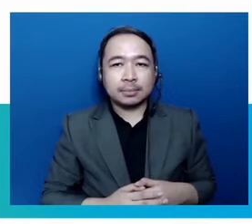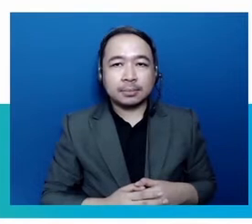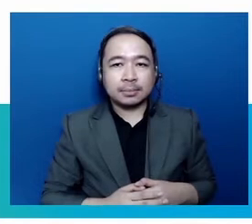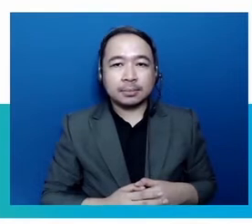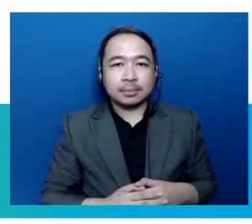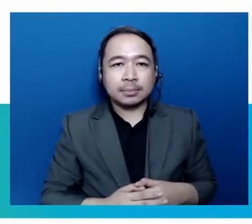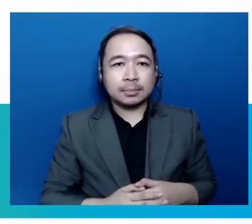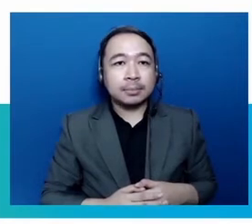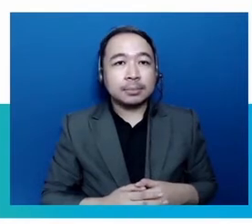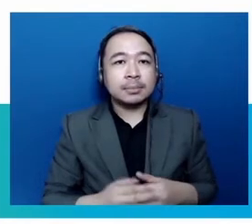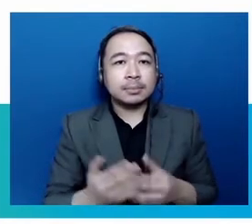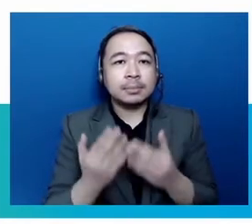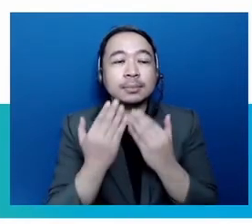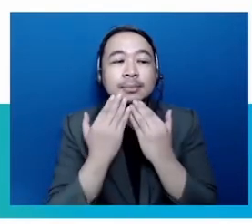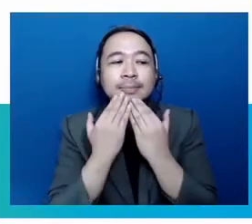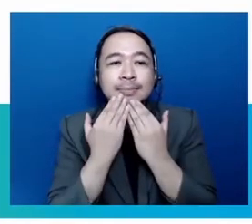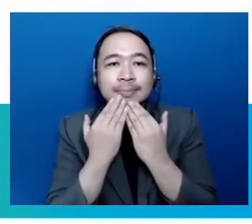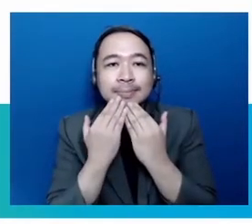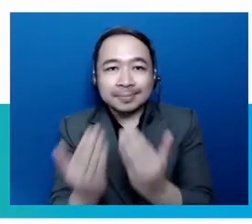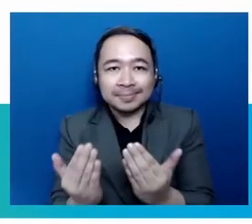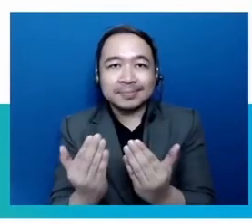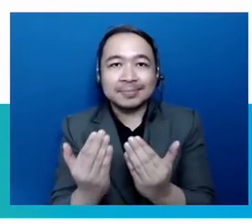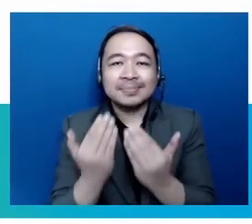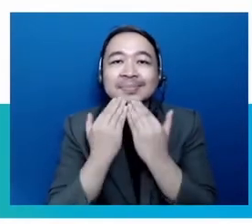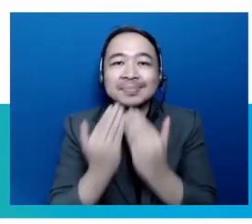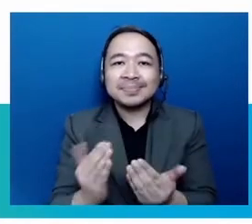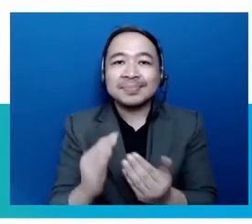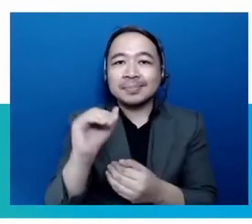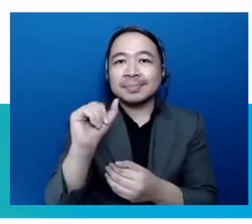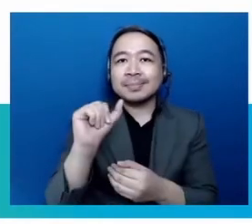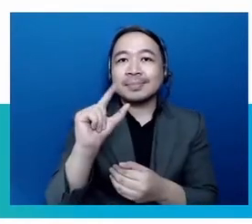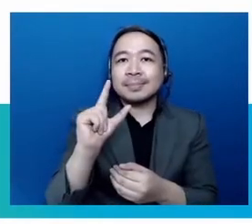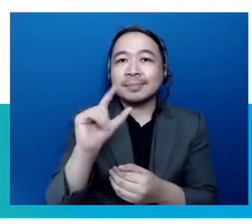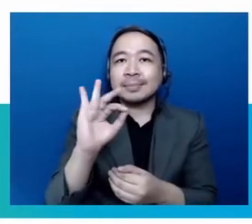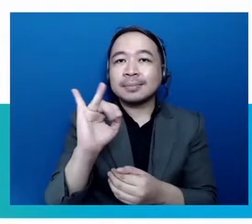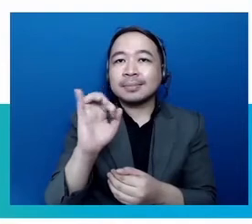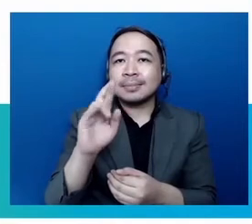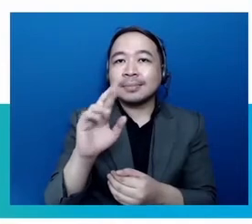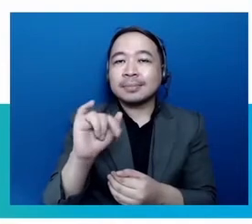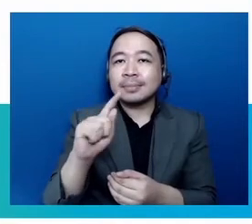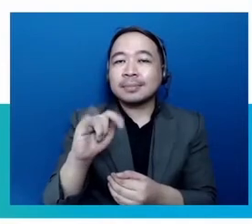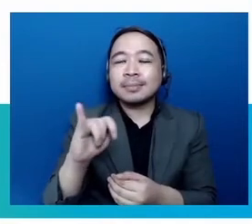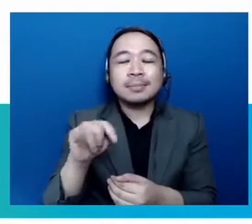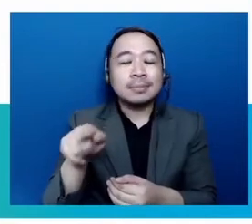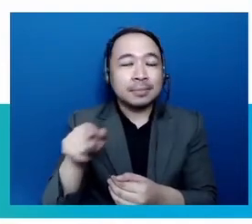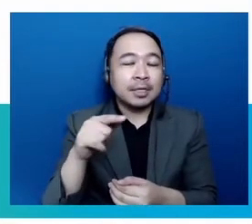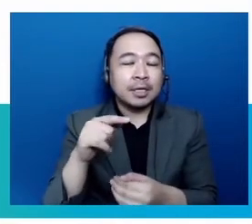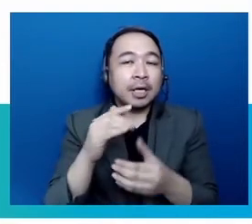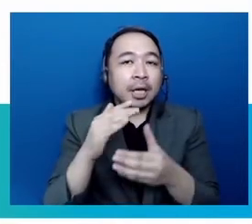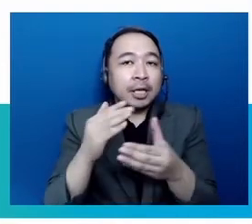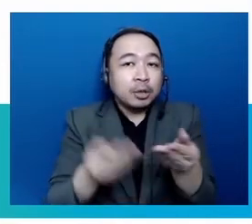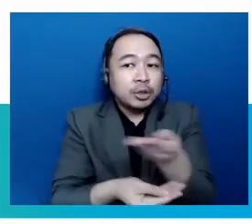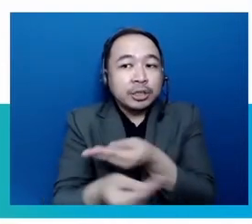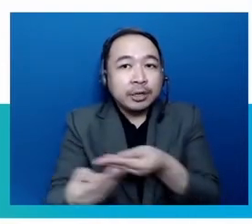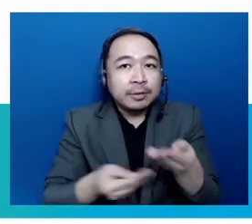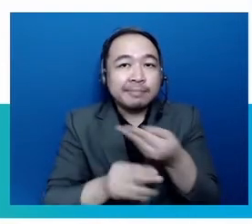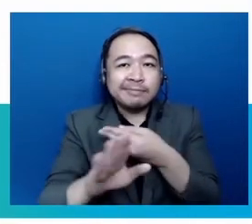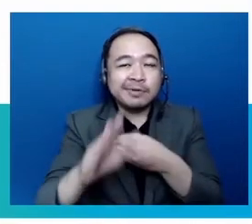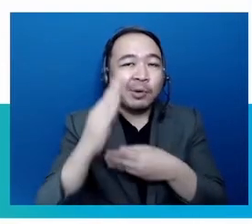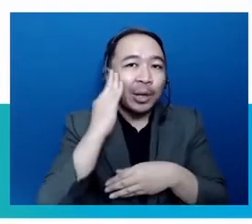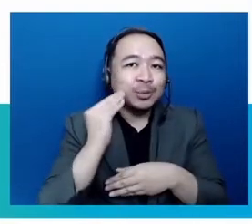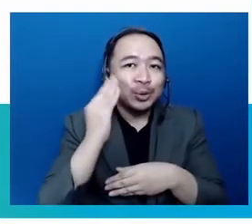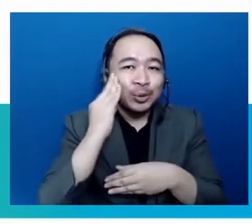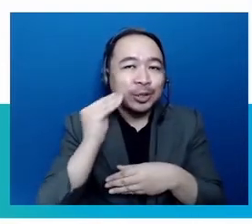Thank you very much, Ali Ferretti, for sharing your experience and your thoughts on building food resilience. We will hear from you again